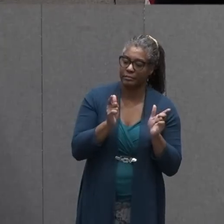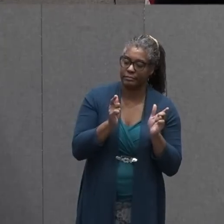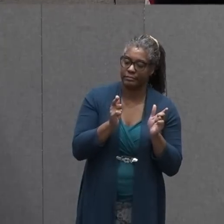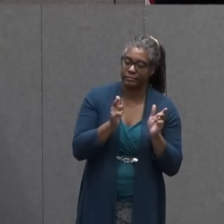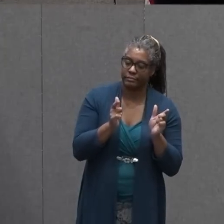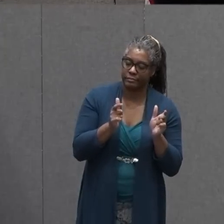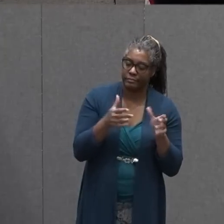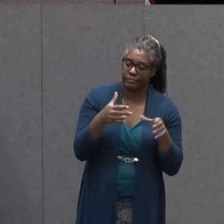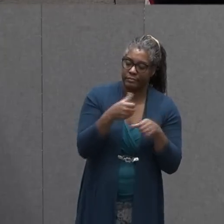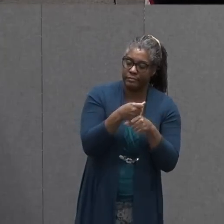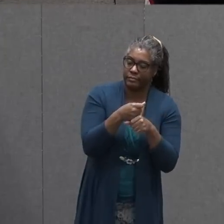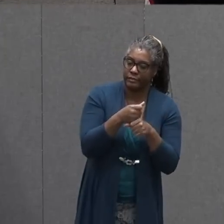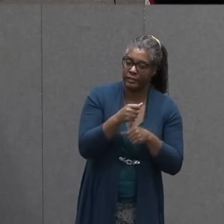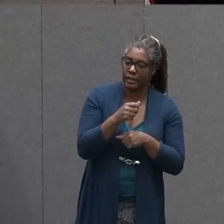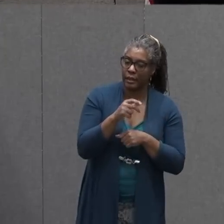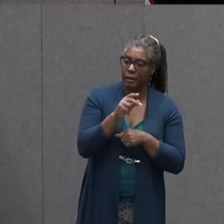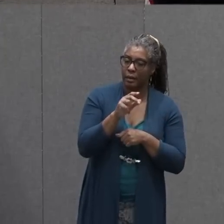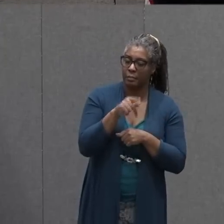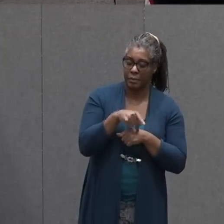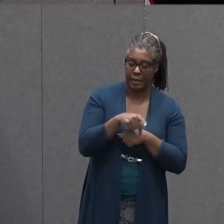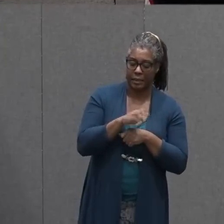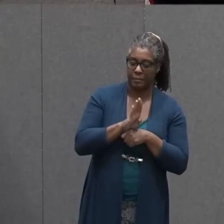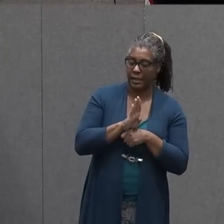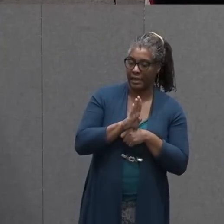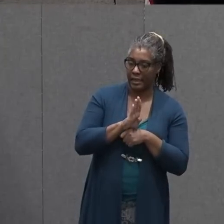And oats.